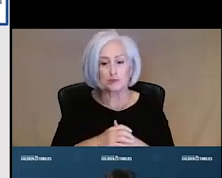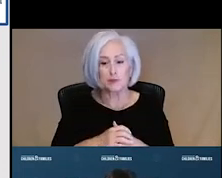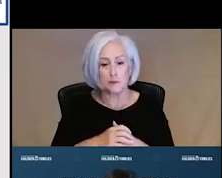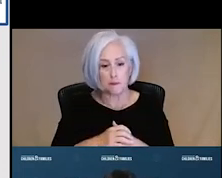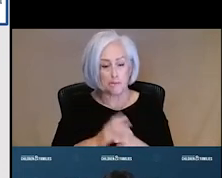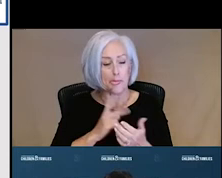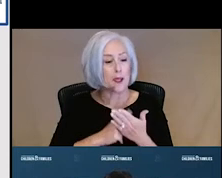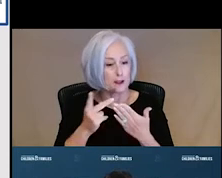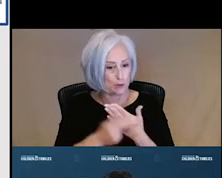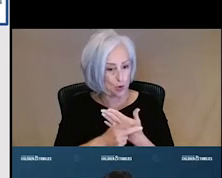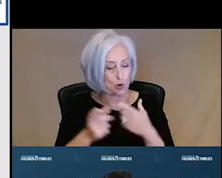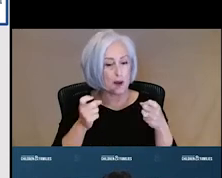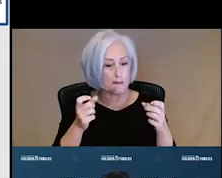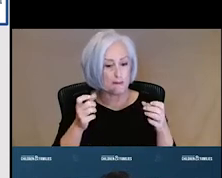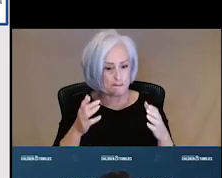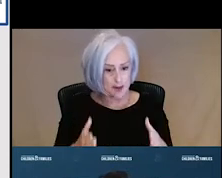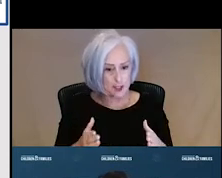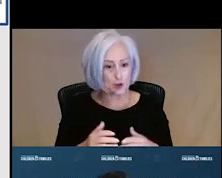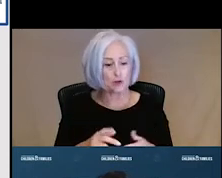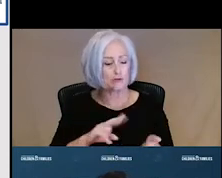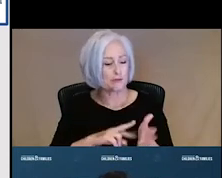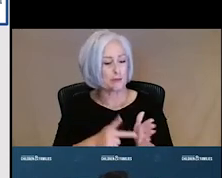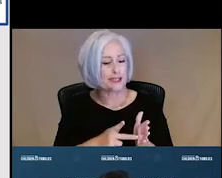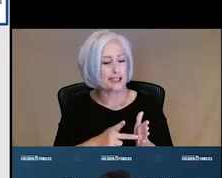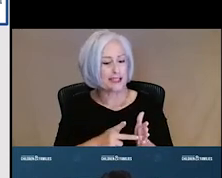program managers, so your in-house staff,